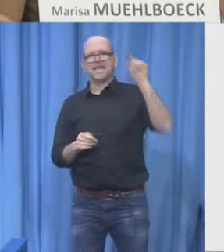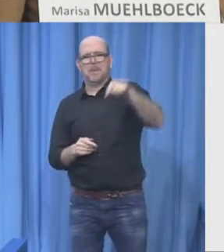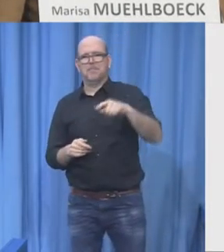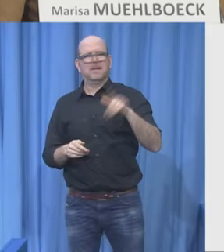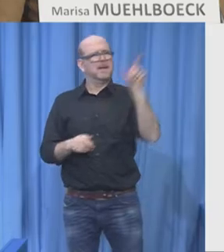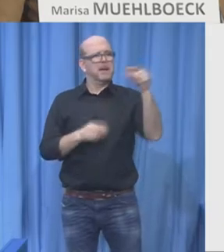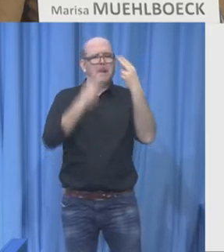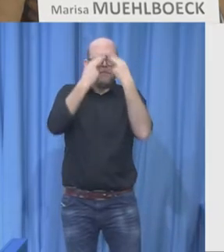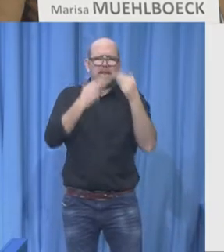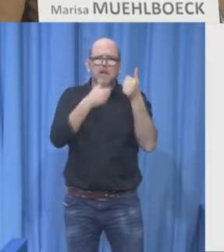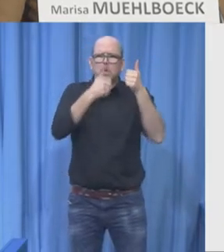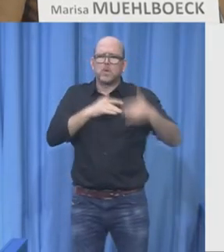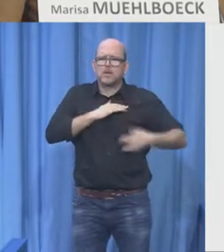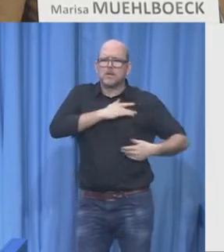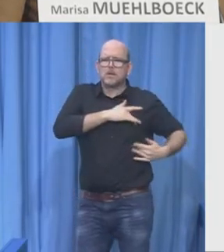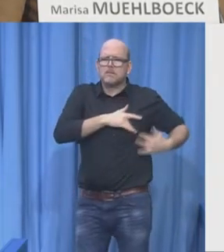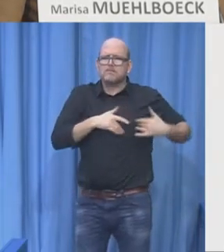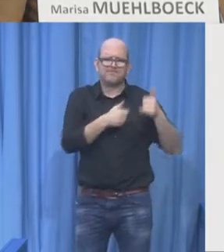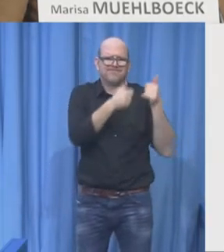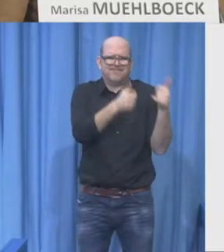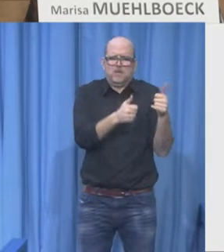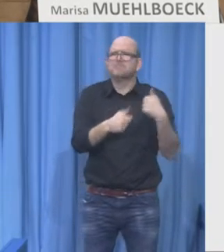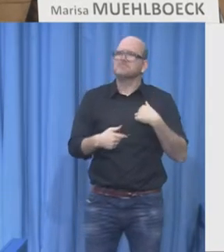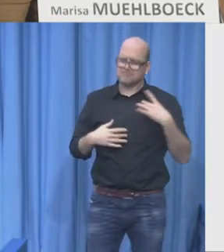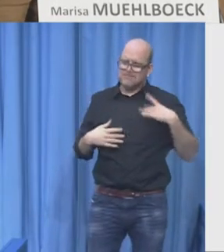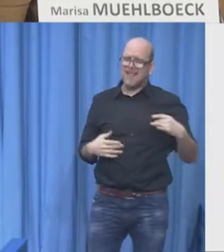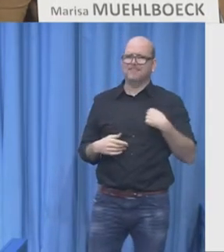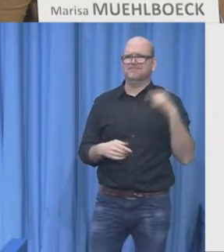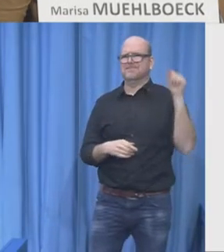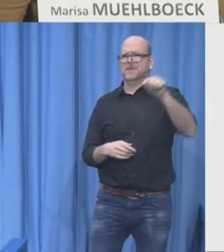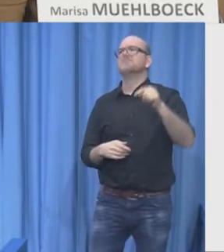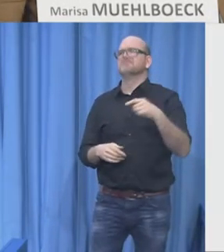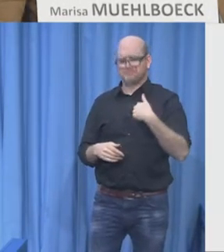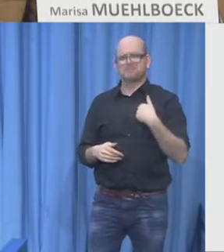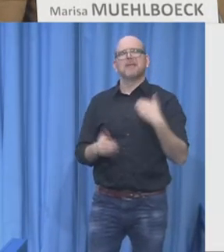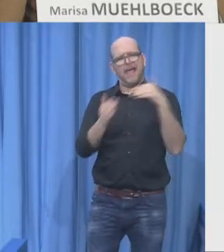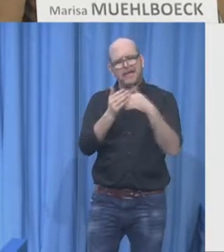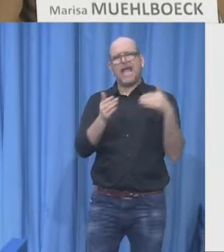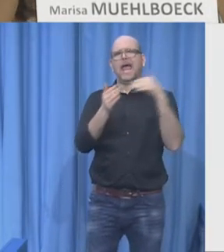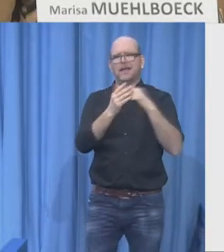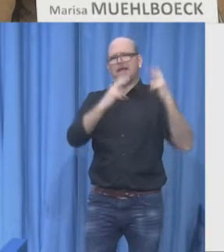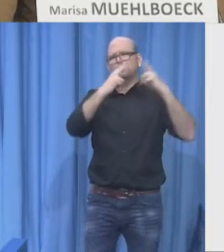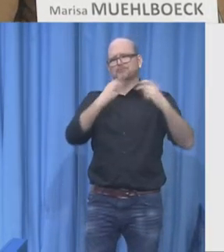us. And this is why we are convinced, or if I missed something,